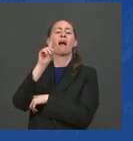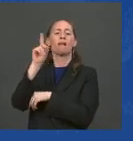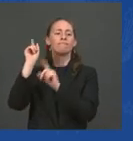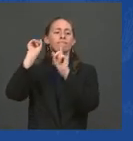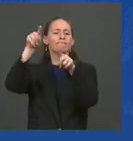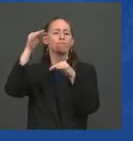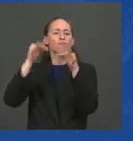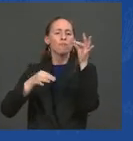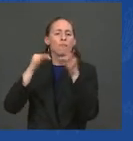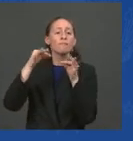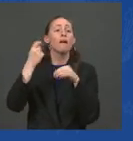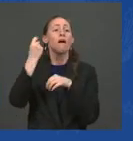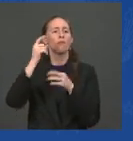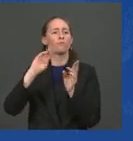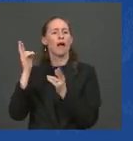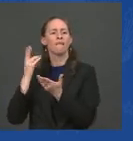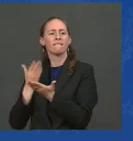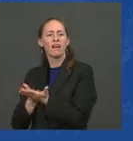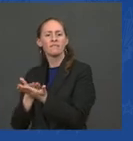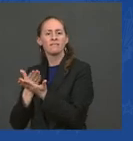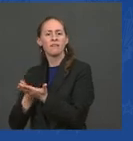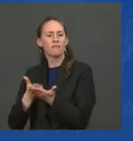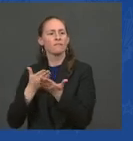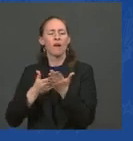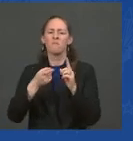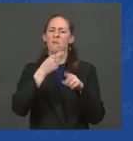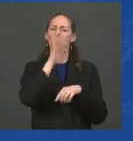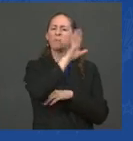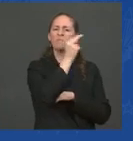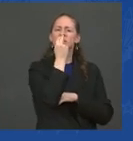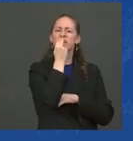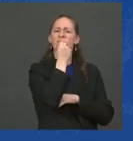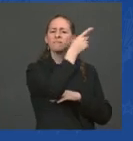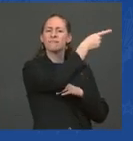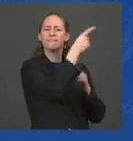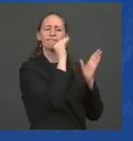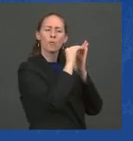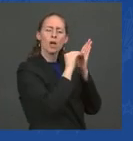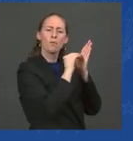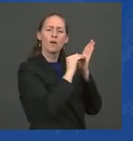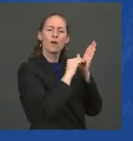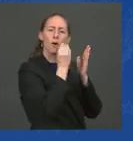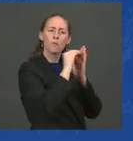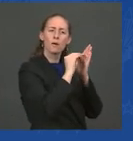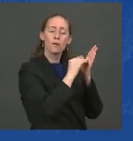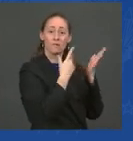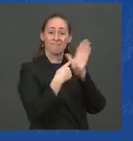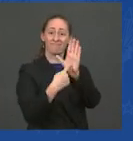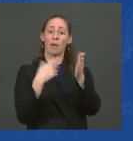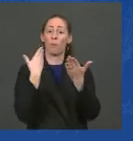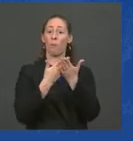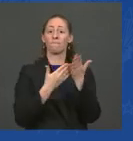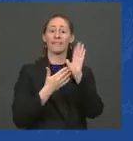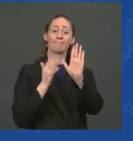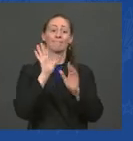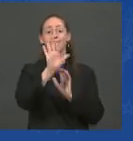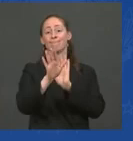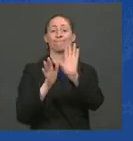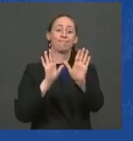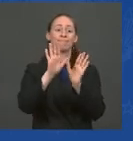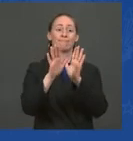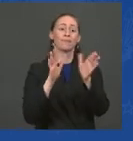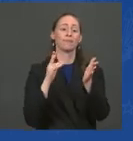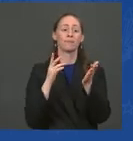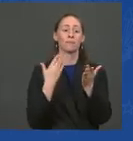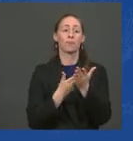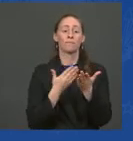the Nazis' own meticulous records of crimes and shocking human evidence to pin down Nazi leaders who